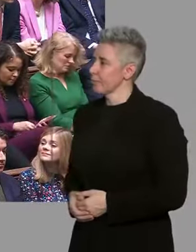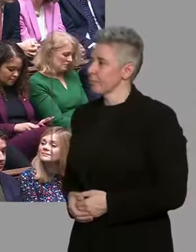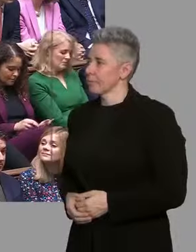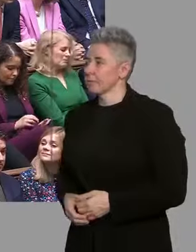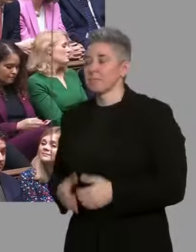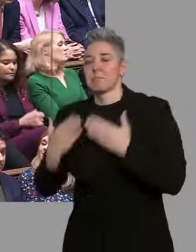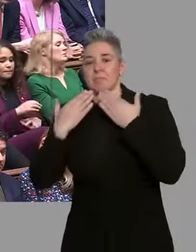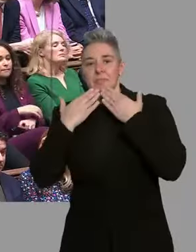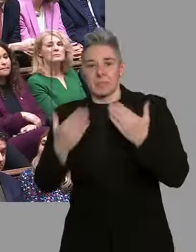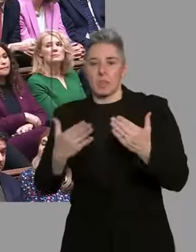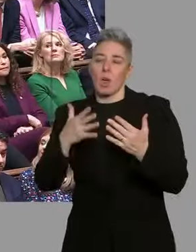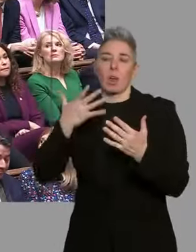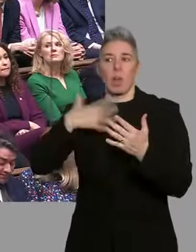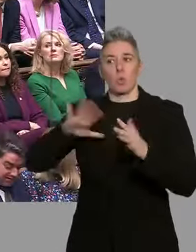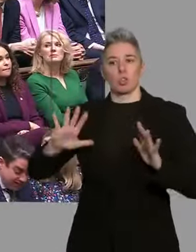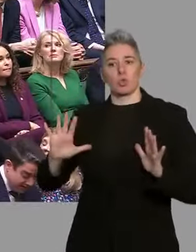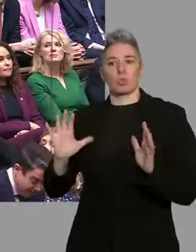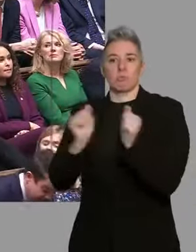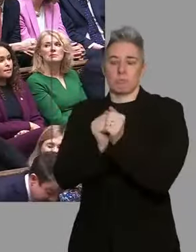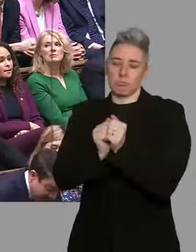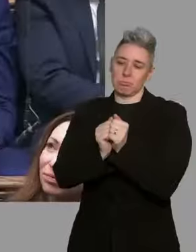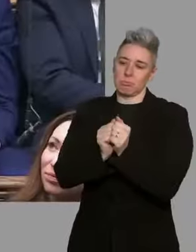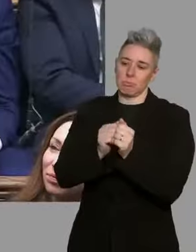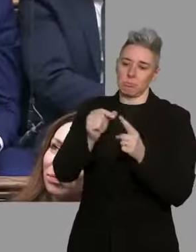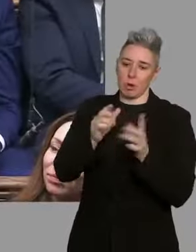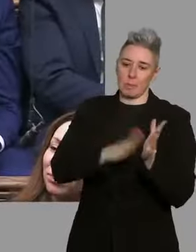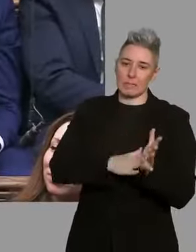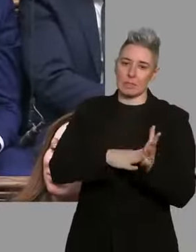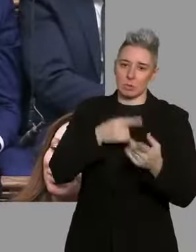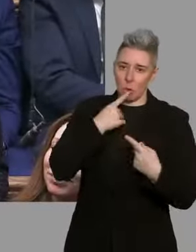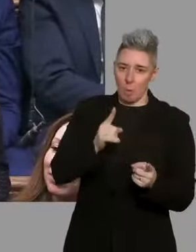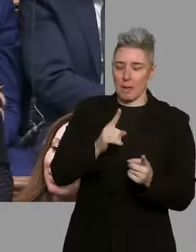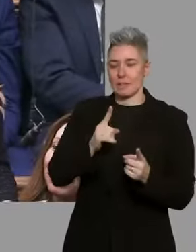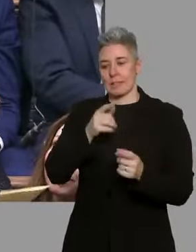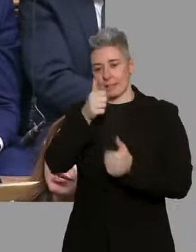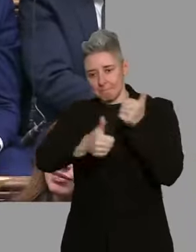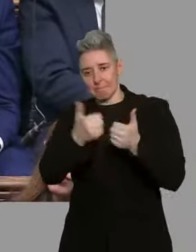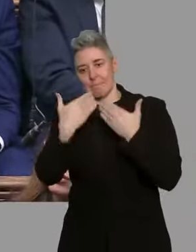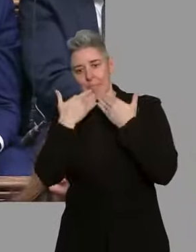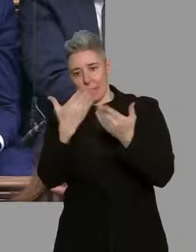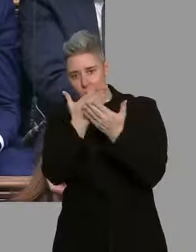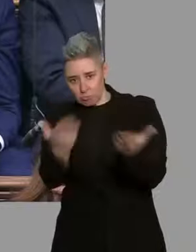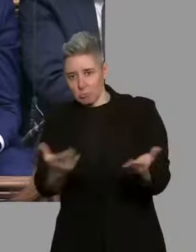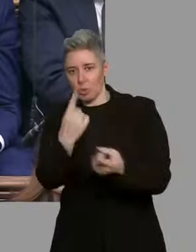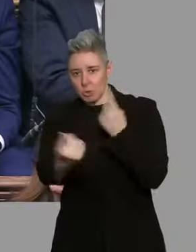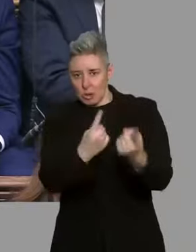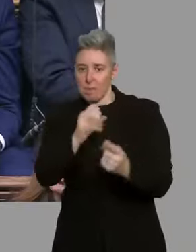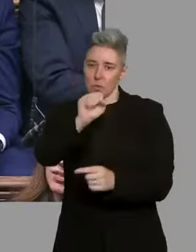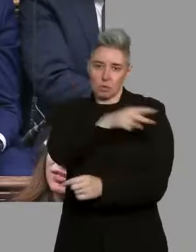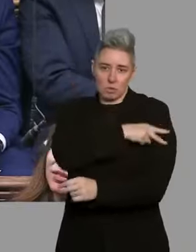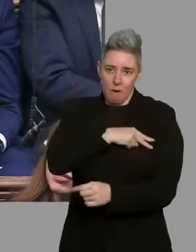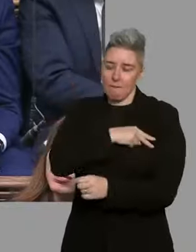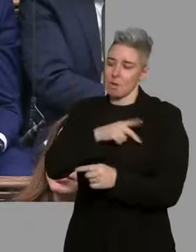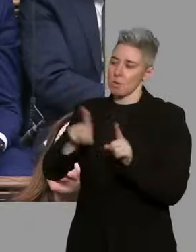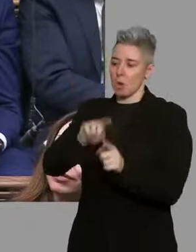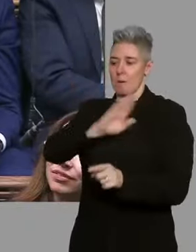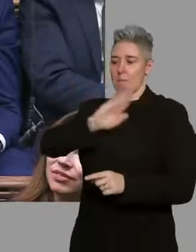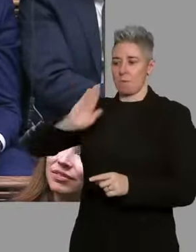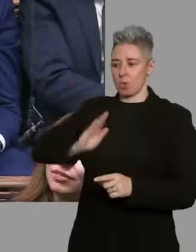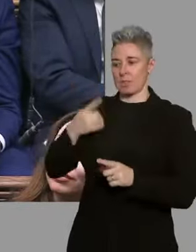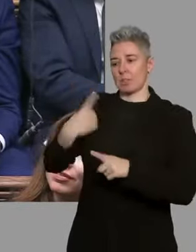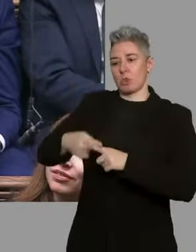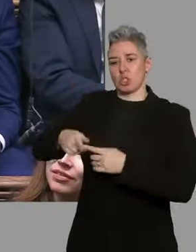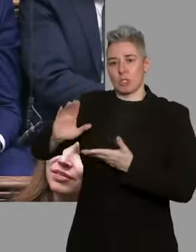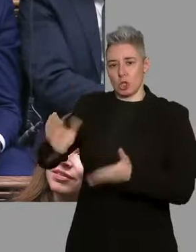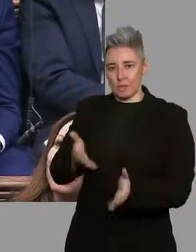armed forces and our emergency services and wish them a Merry Christmas. Mr. Speaker, March 2025 marks